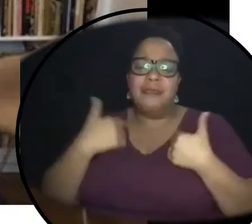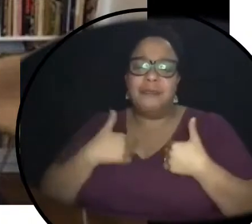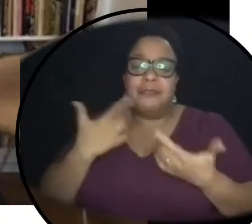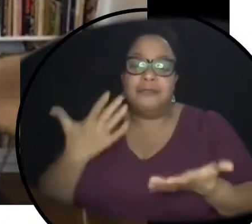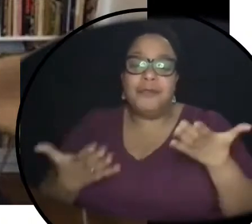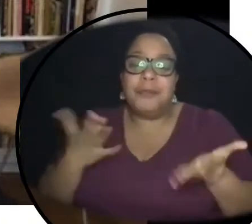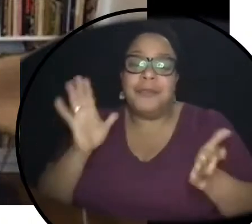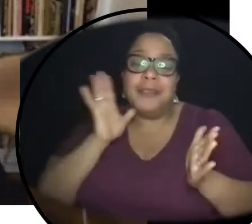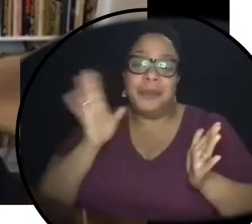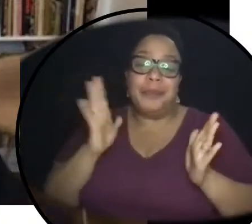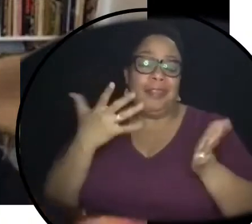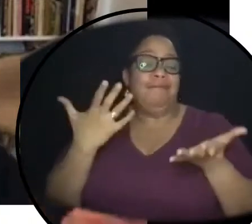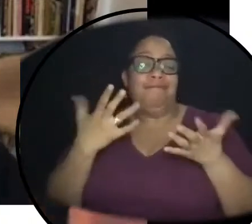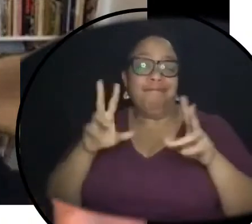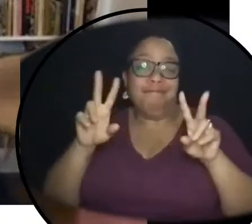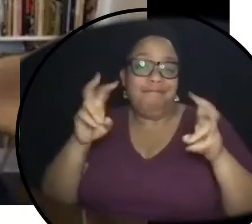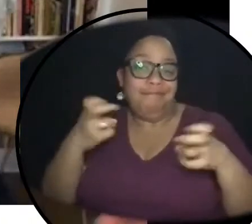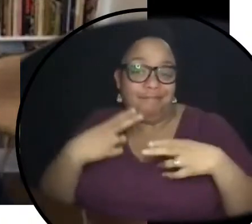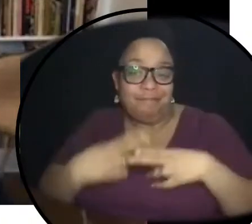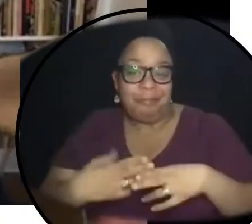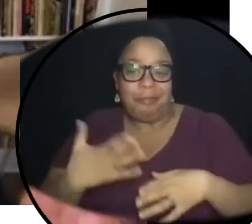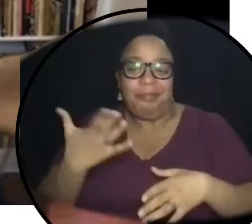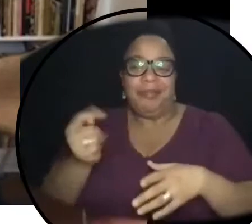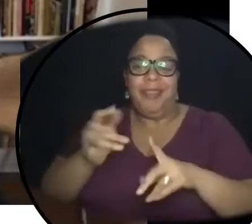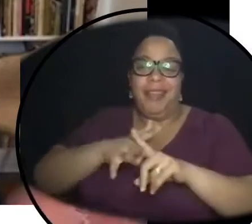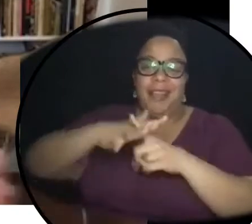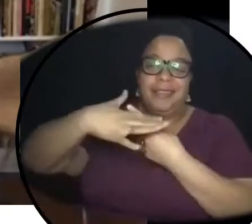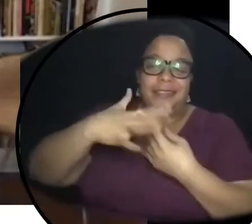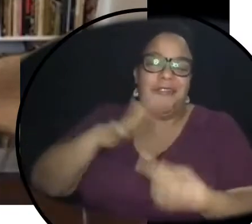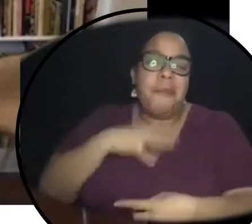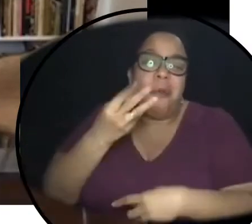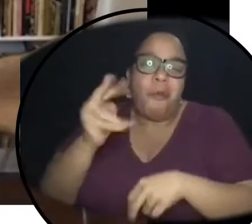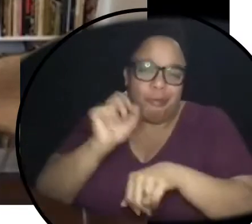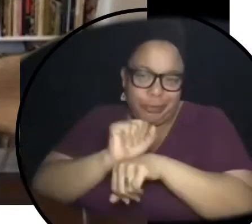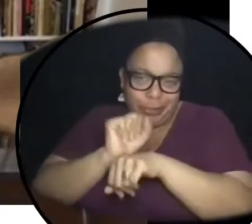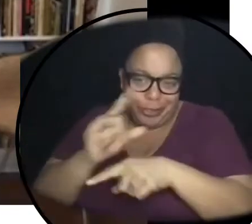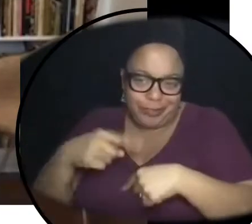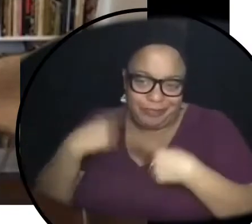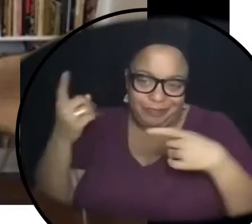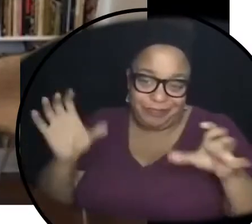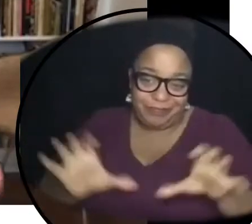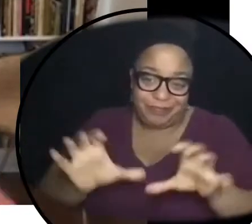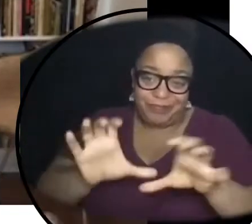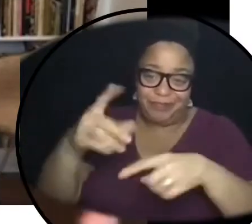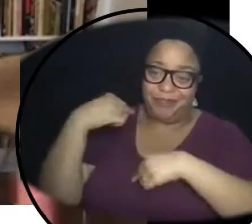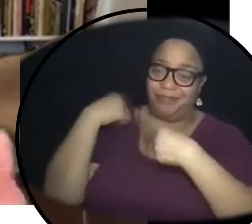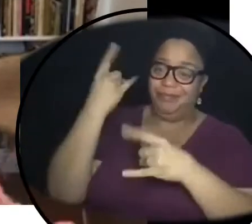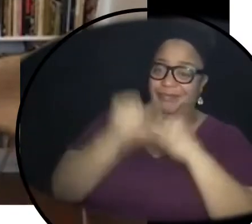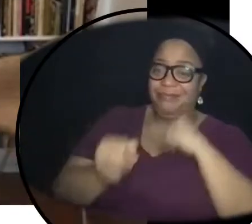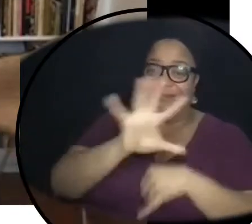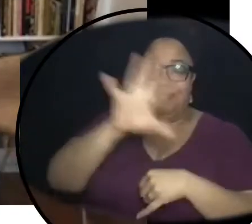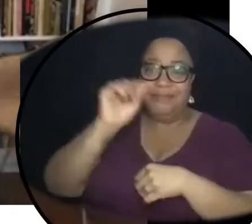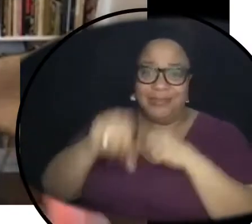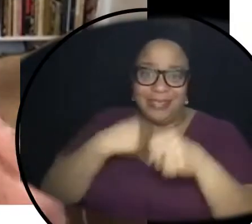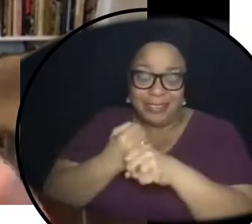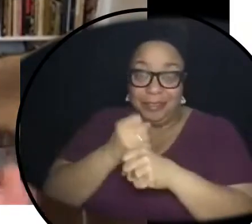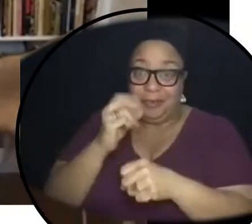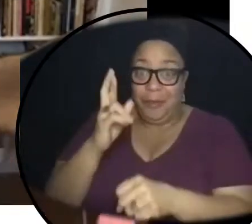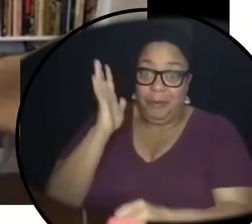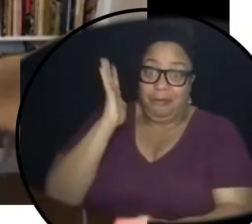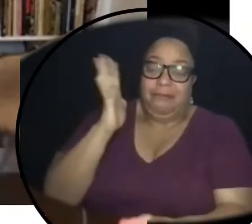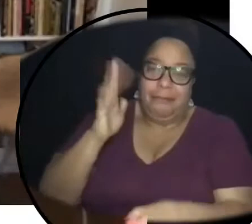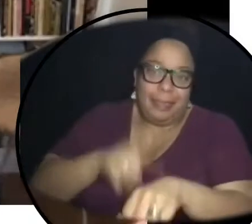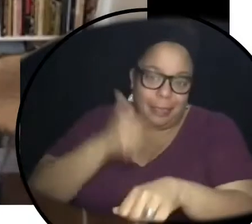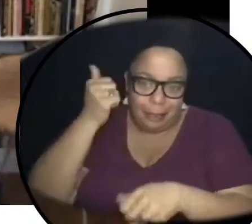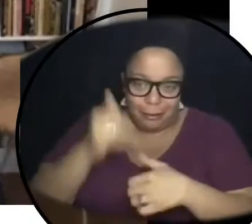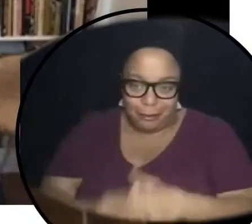longer. I'm thinking I may begin with a story. about growing up in the South and